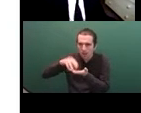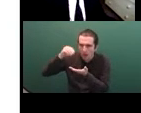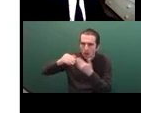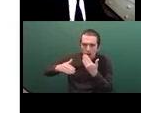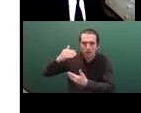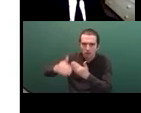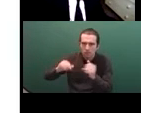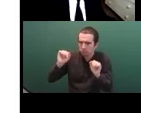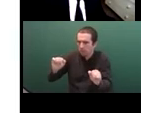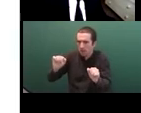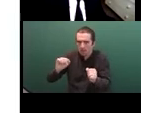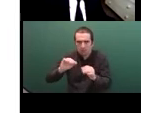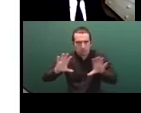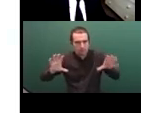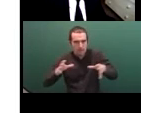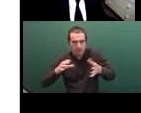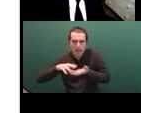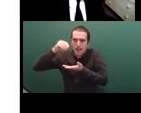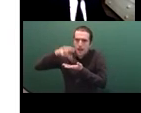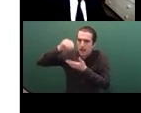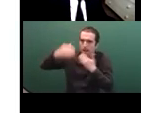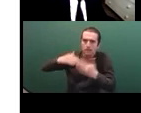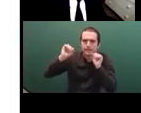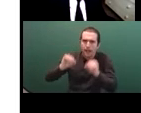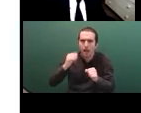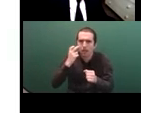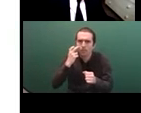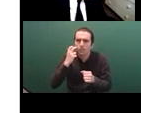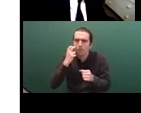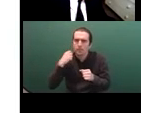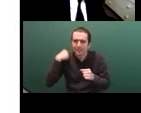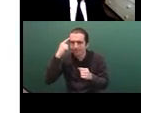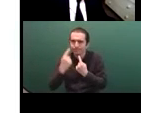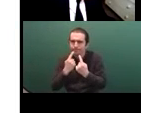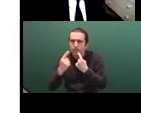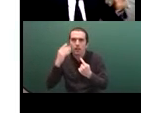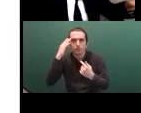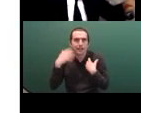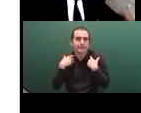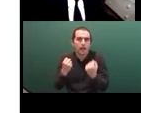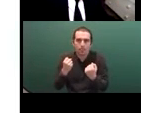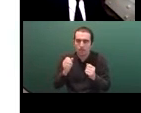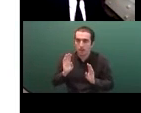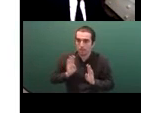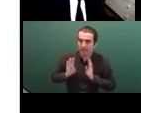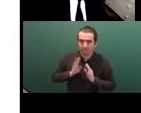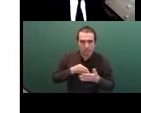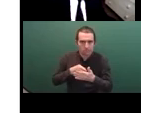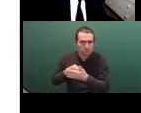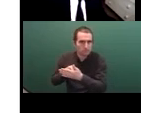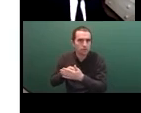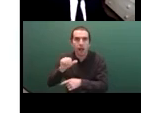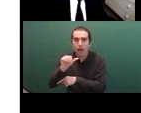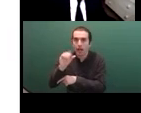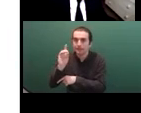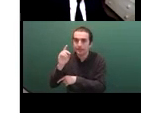with these two tracks of skills, which doesn't take a huge amount of time to do, to become a specialist in depth on any one of